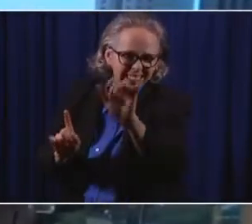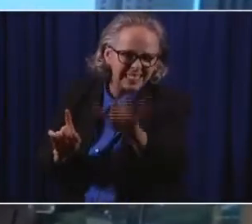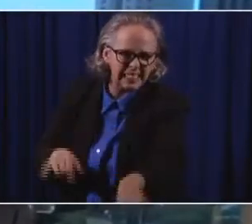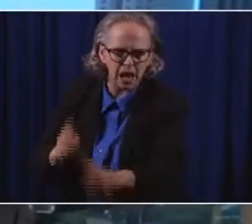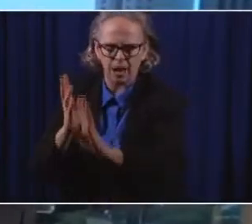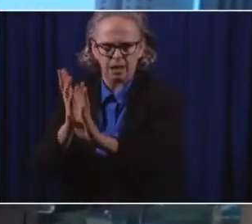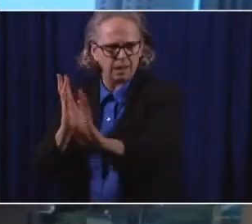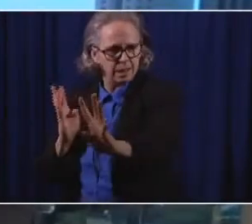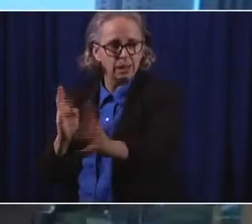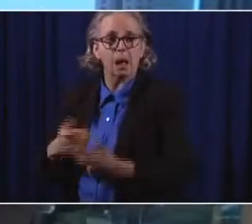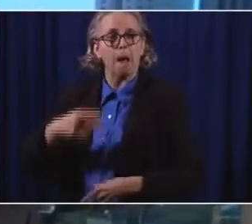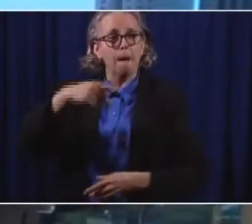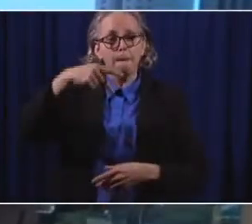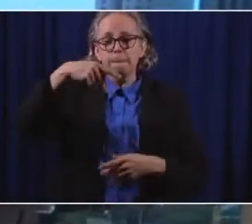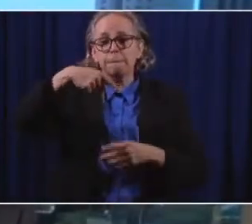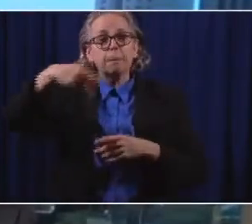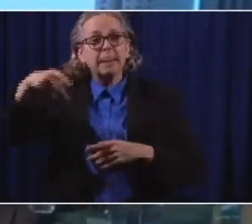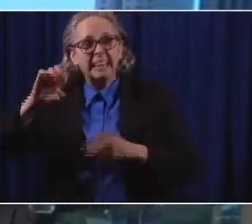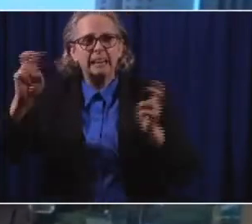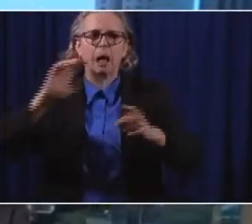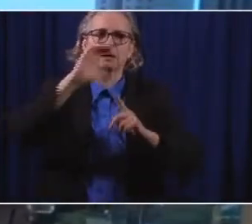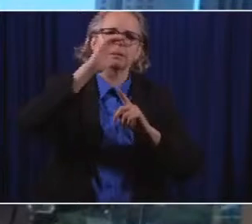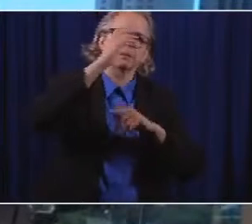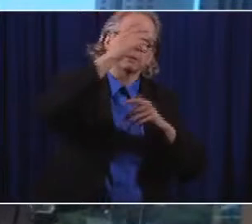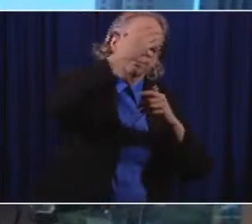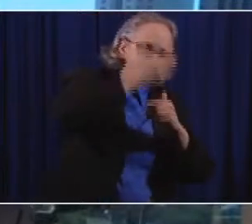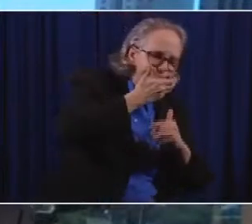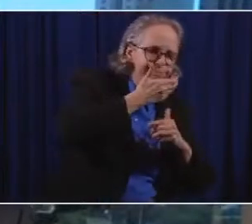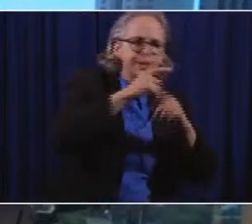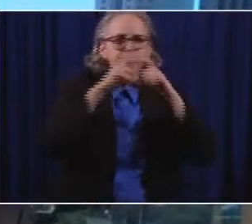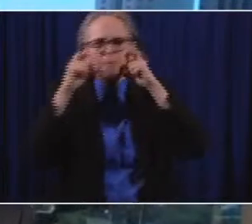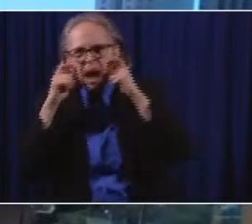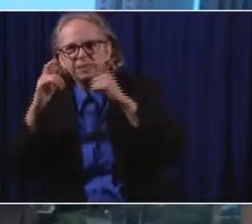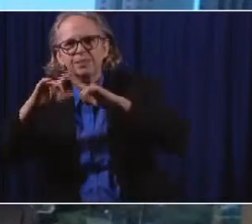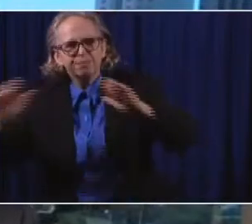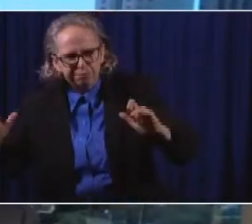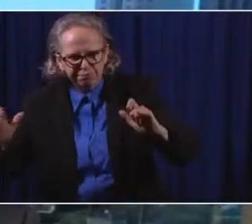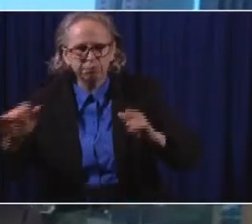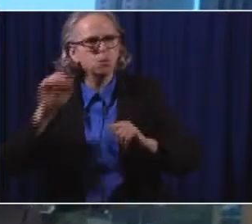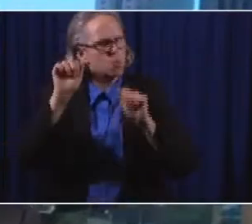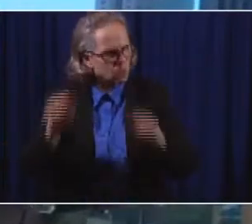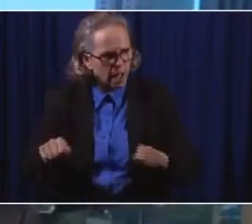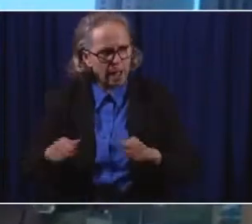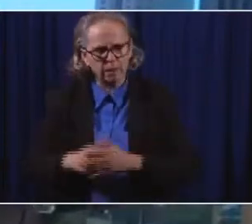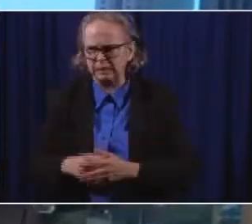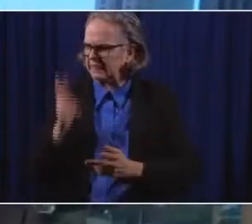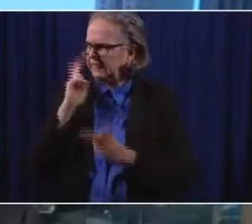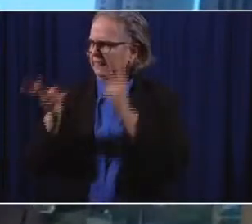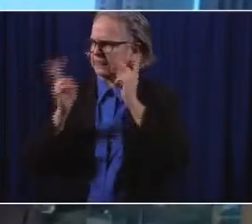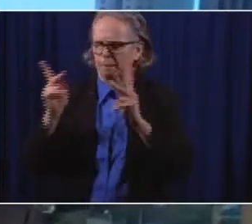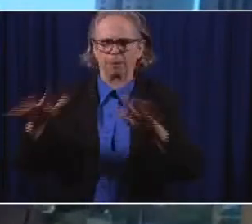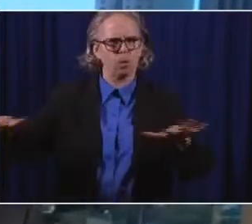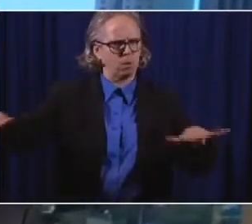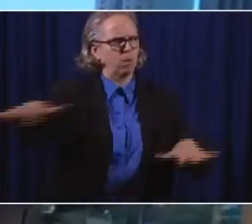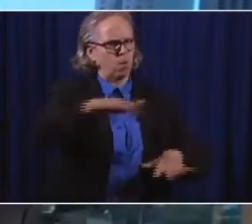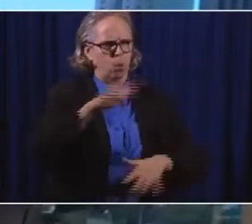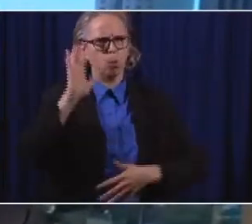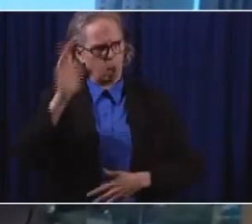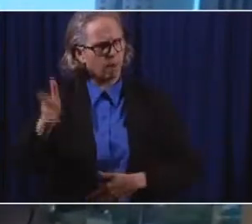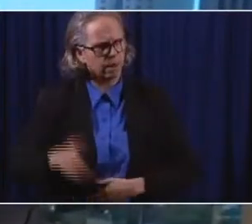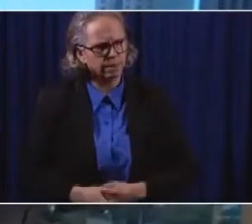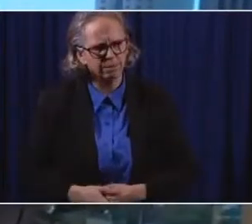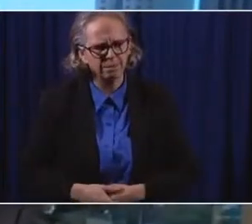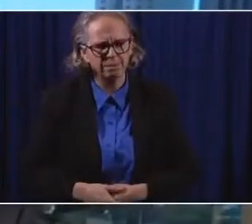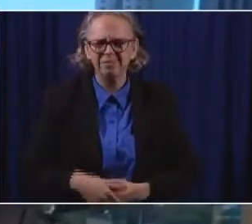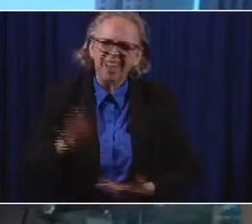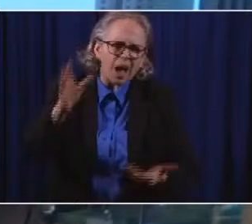being worn by both voters and, of course, our poll workers and any elections observers that may be there as well. You're going to see common sense things like